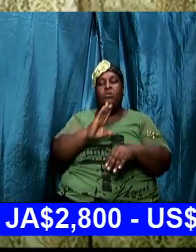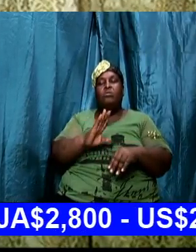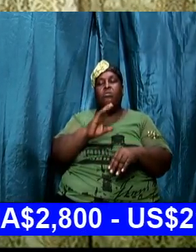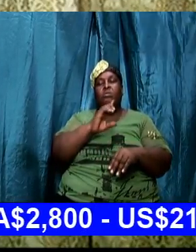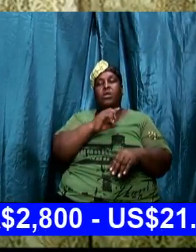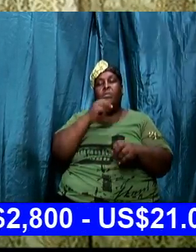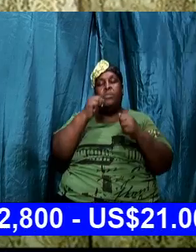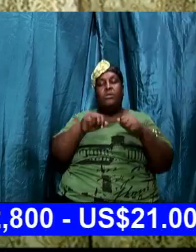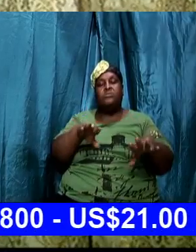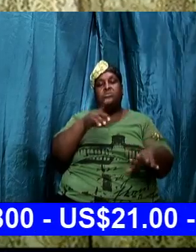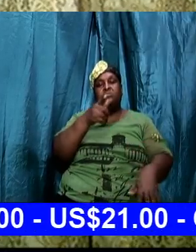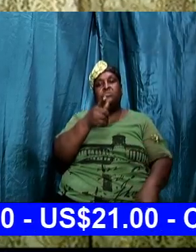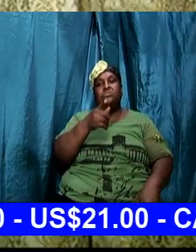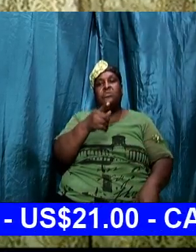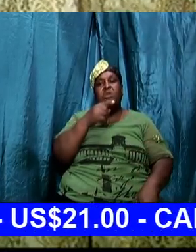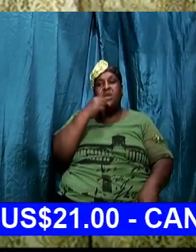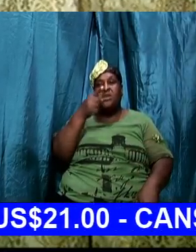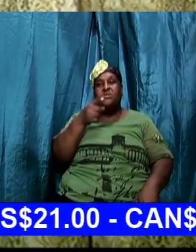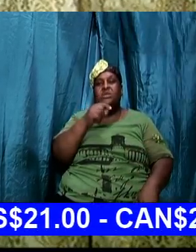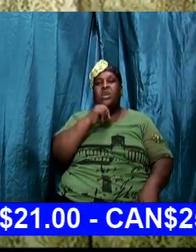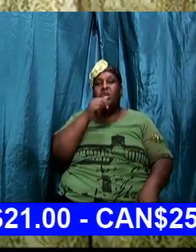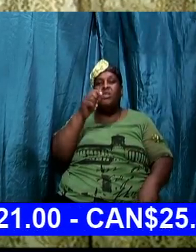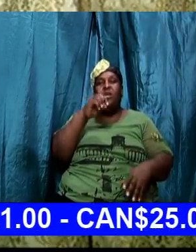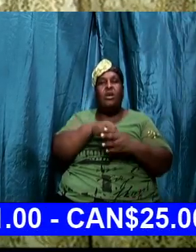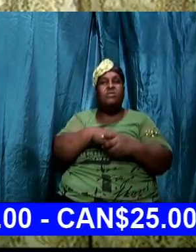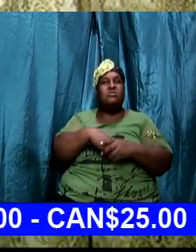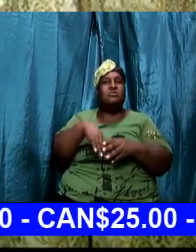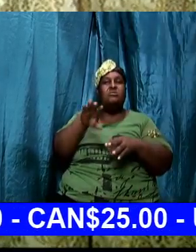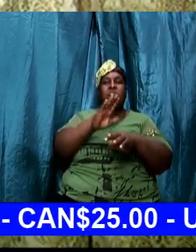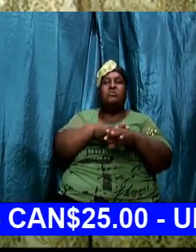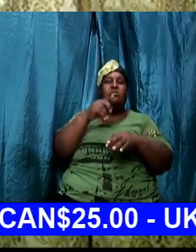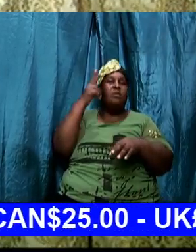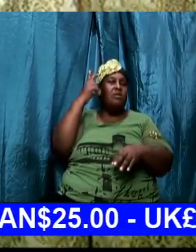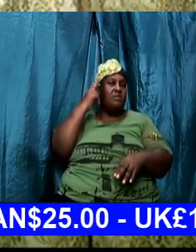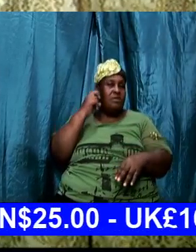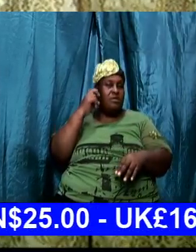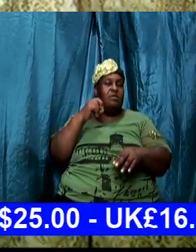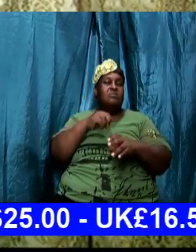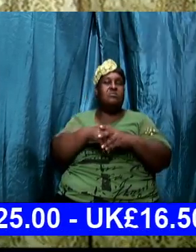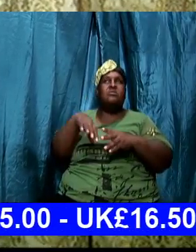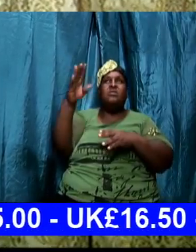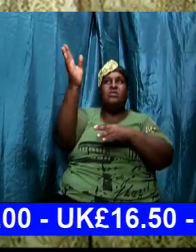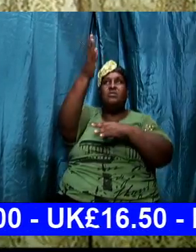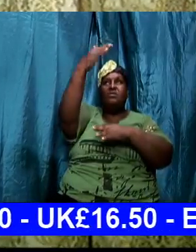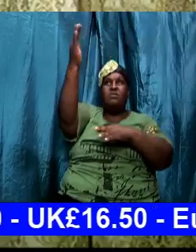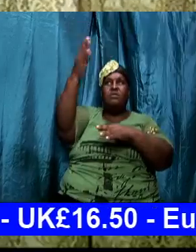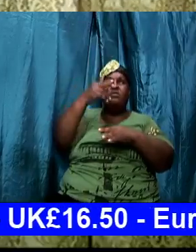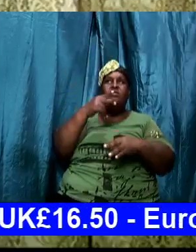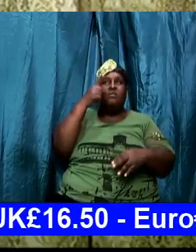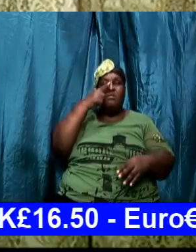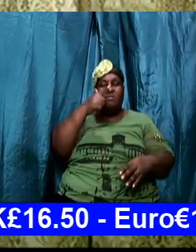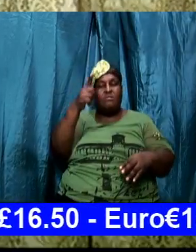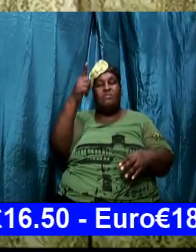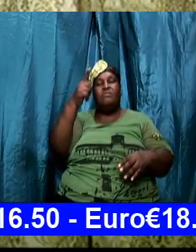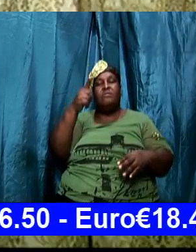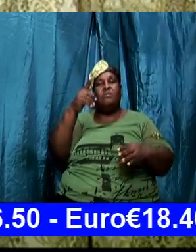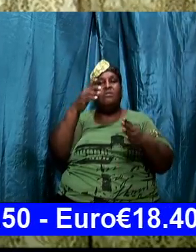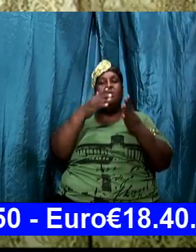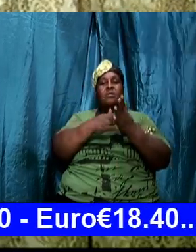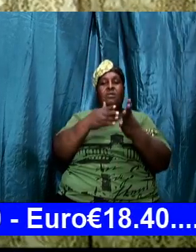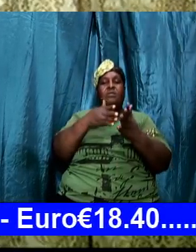And I say, if not on the ear next week, then in the ear. I look forward to seeing all of us again